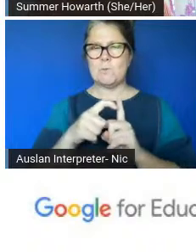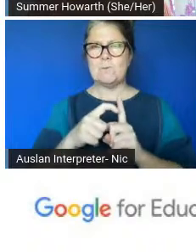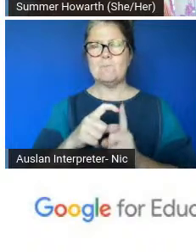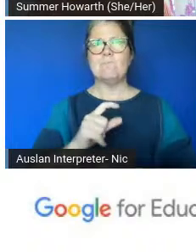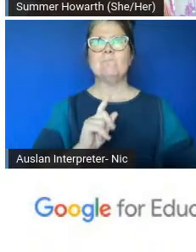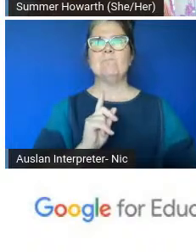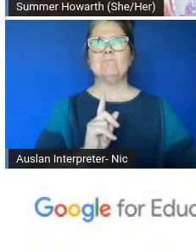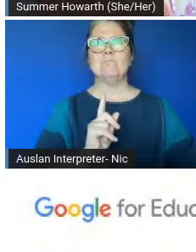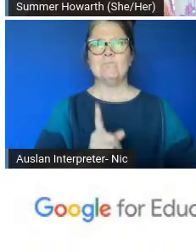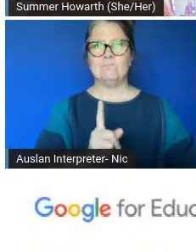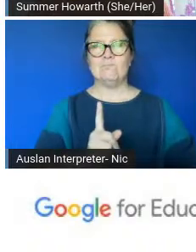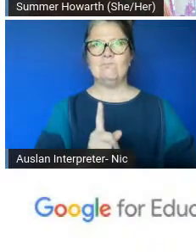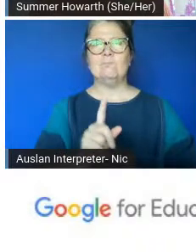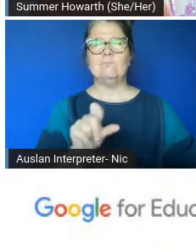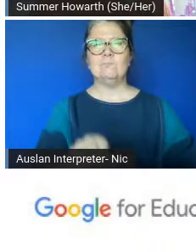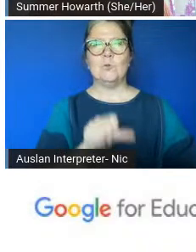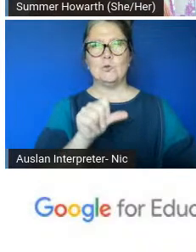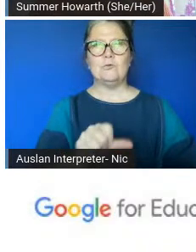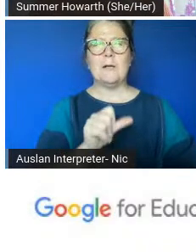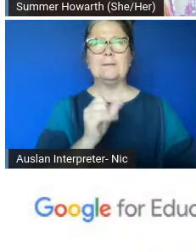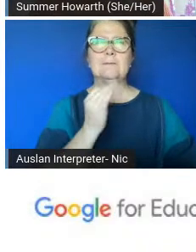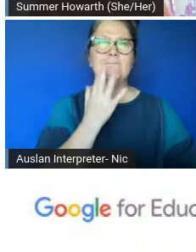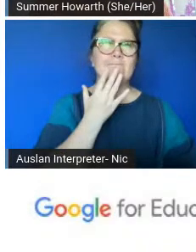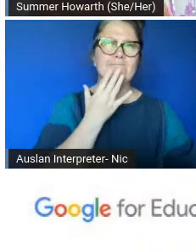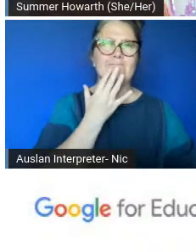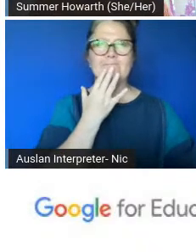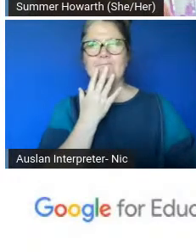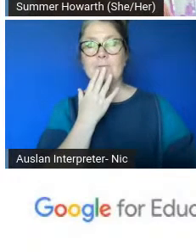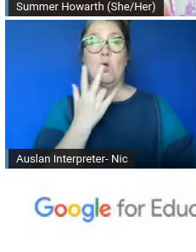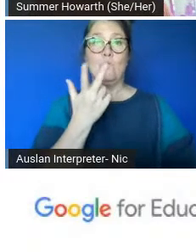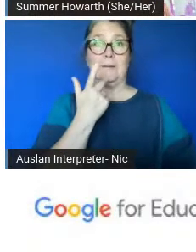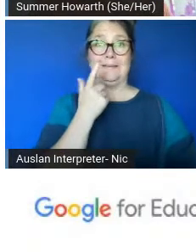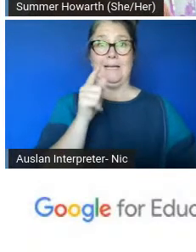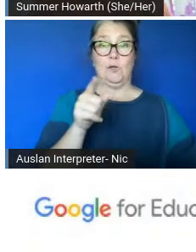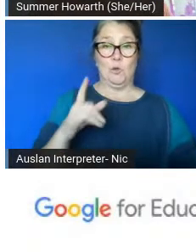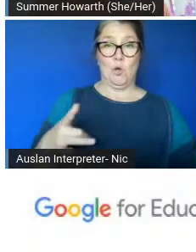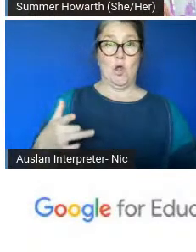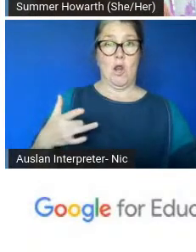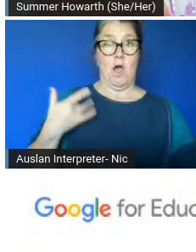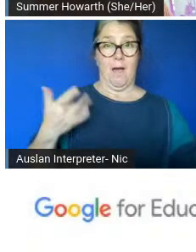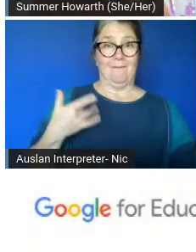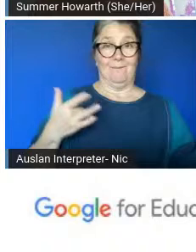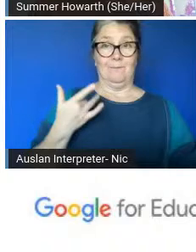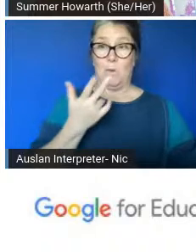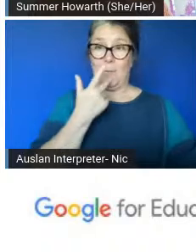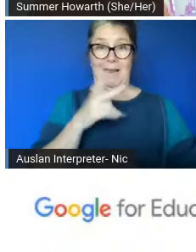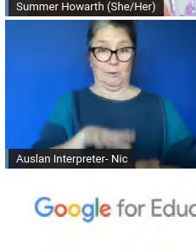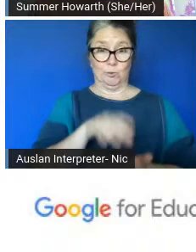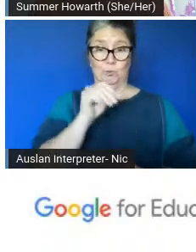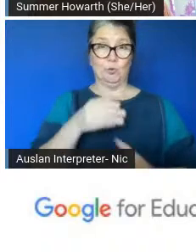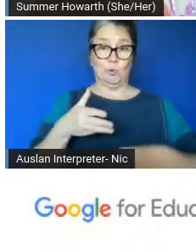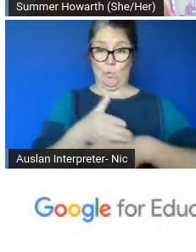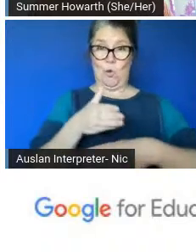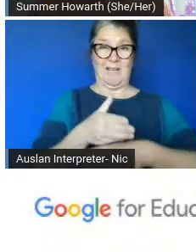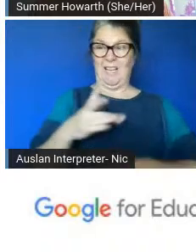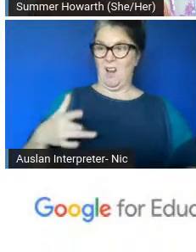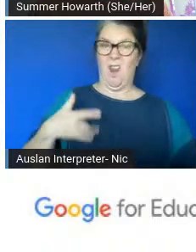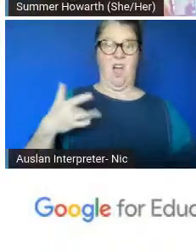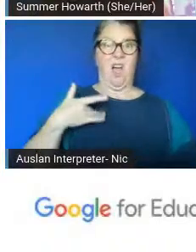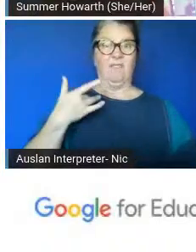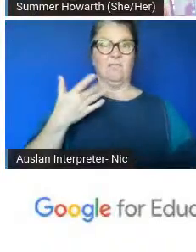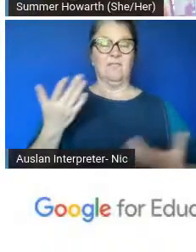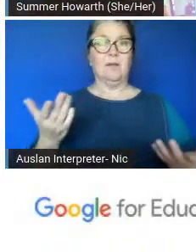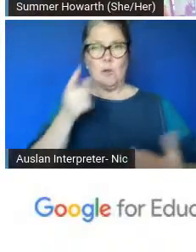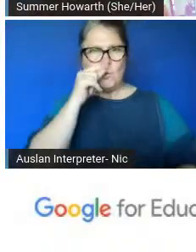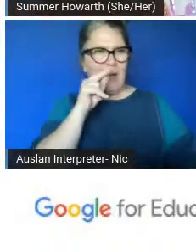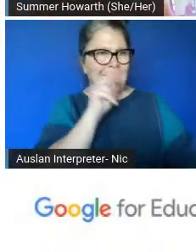If you're live, if you're live in this, if the kids are working live, you can definitely see where